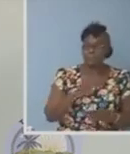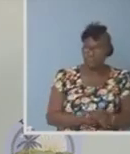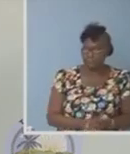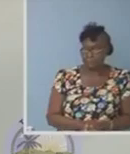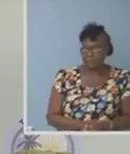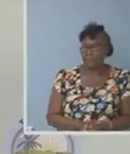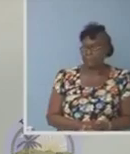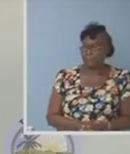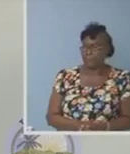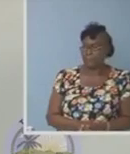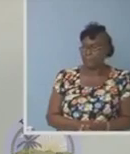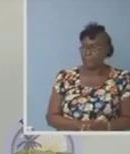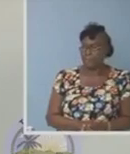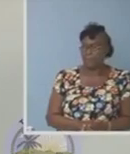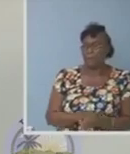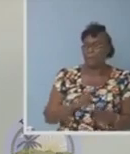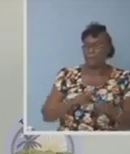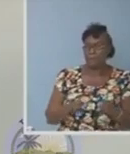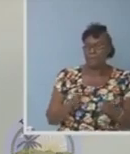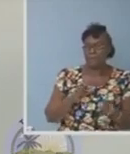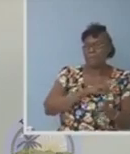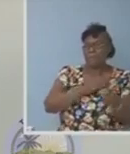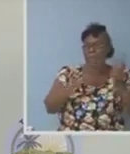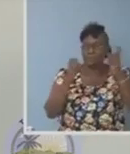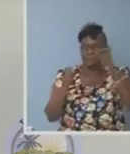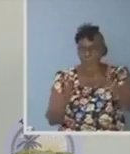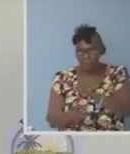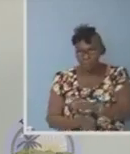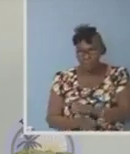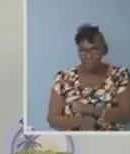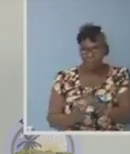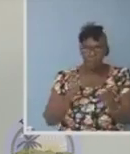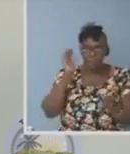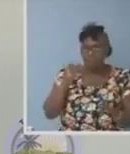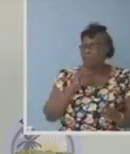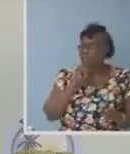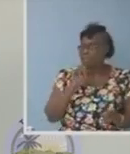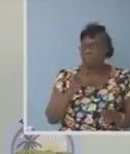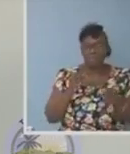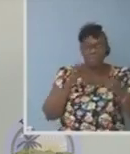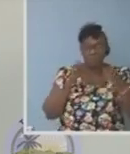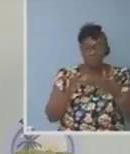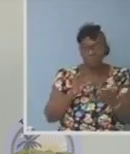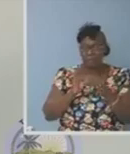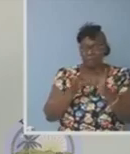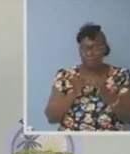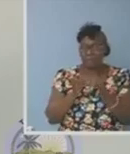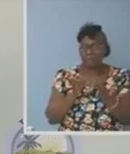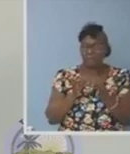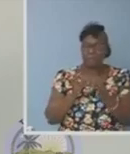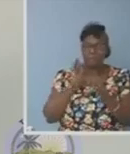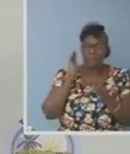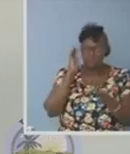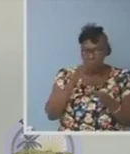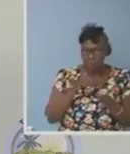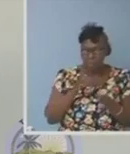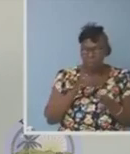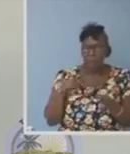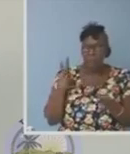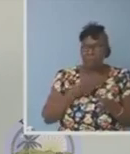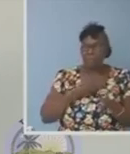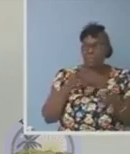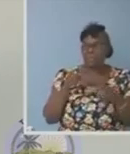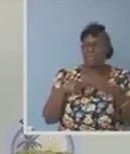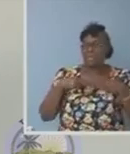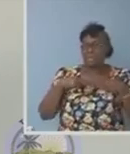of. But then the transition would not be a quick fix. We have to be promoting Tobago,